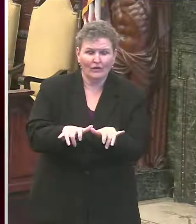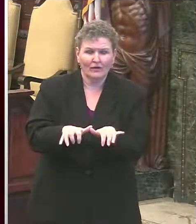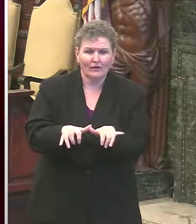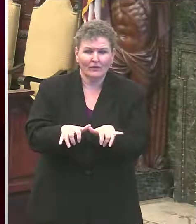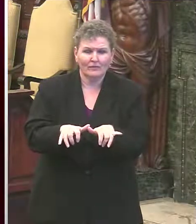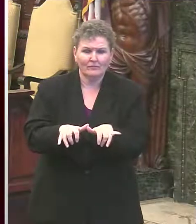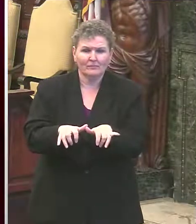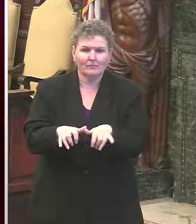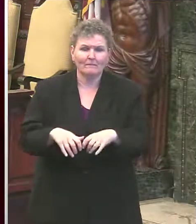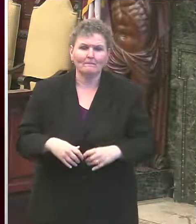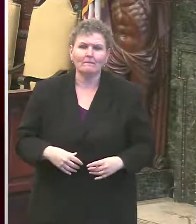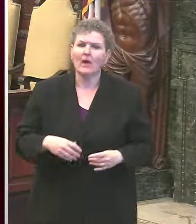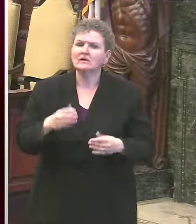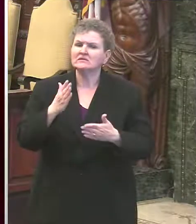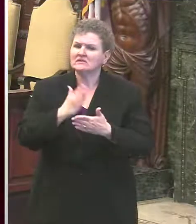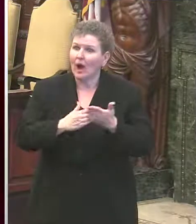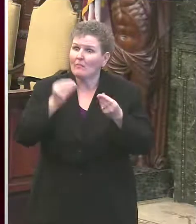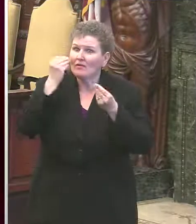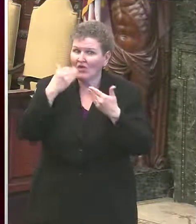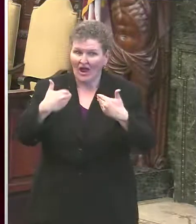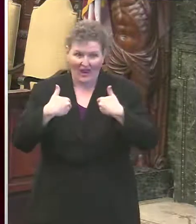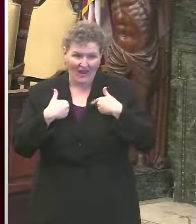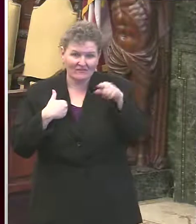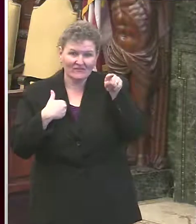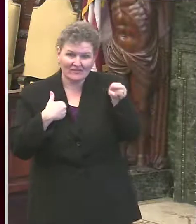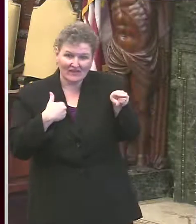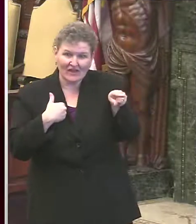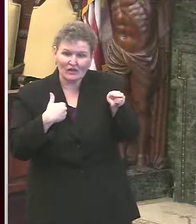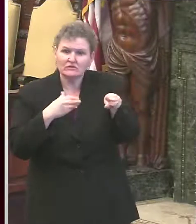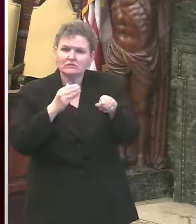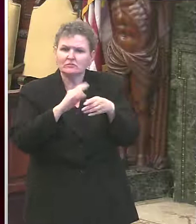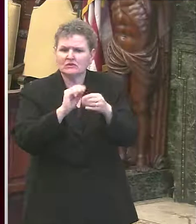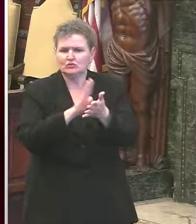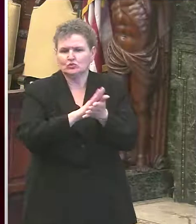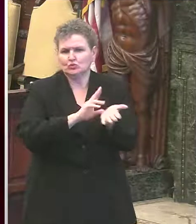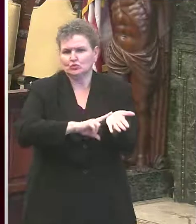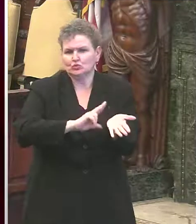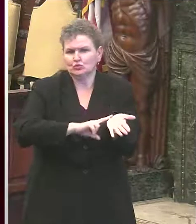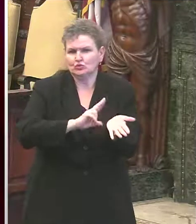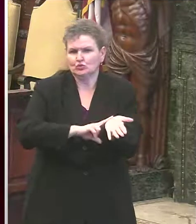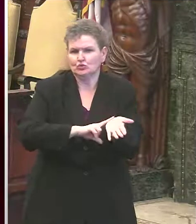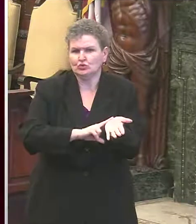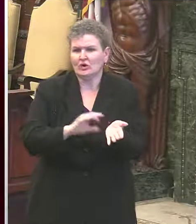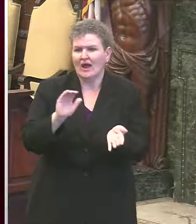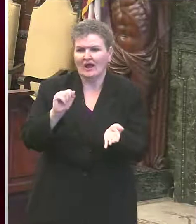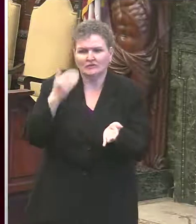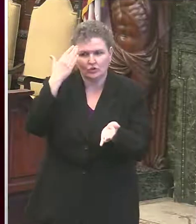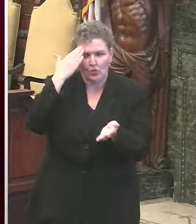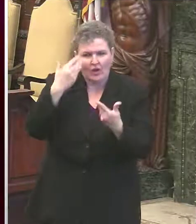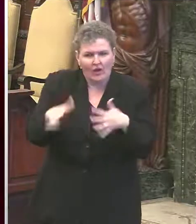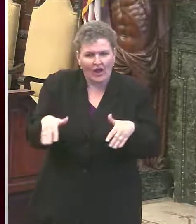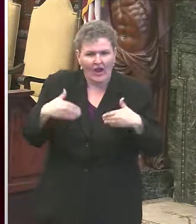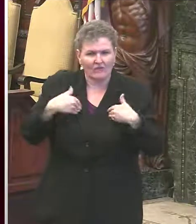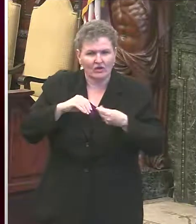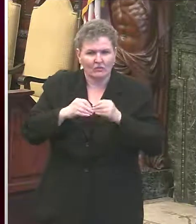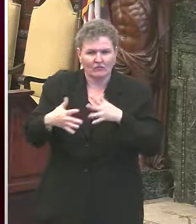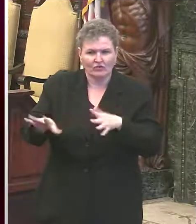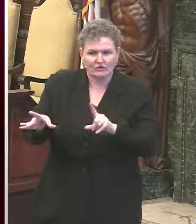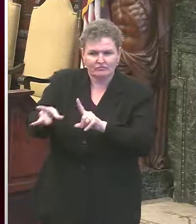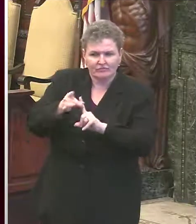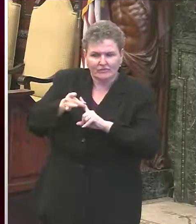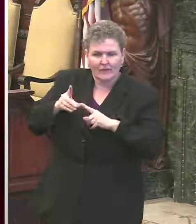information, we do get some information from school nurses about cases that they know about in students. And